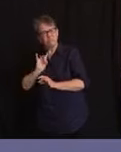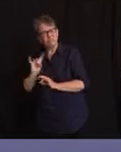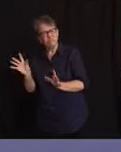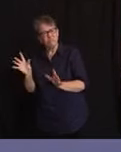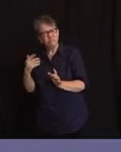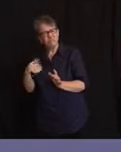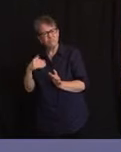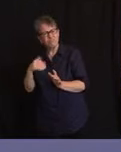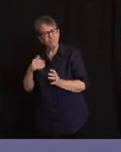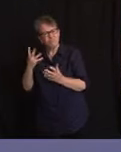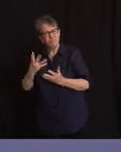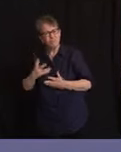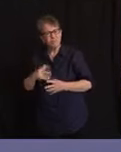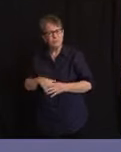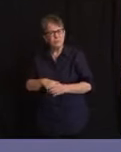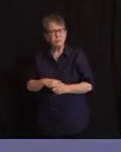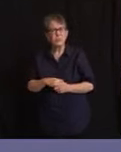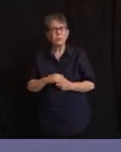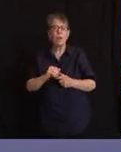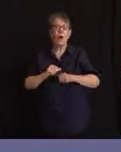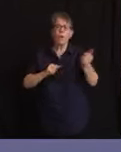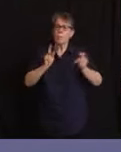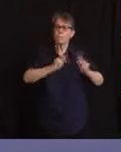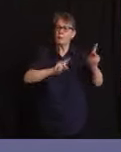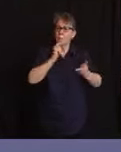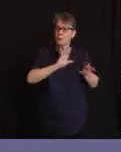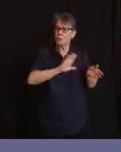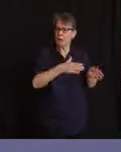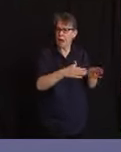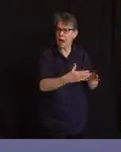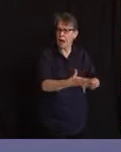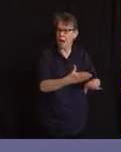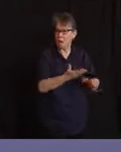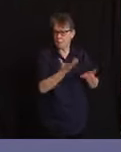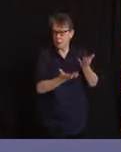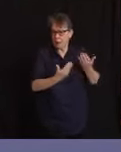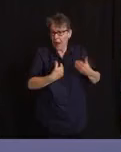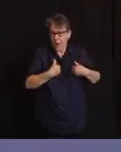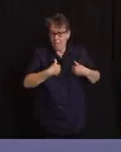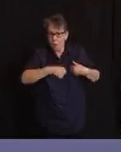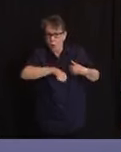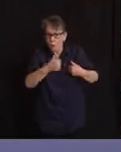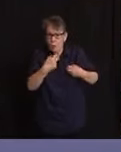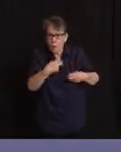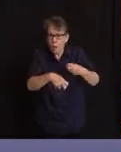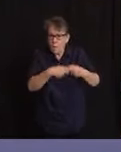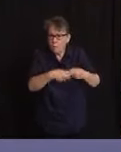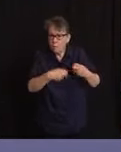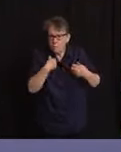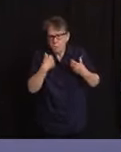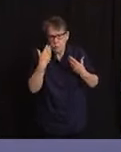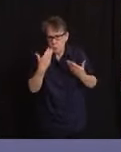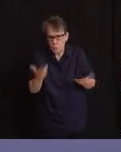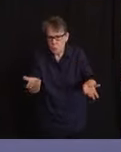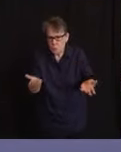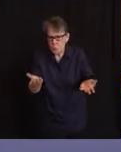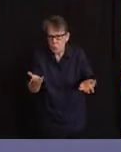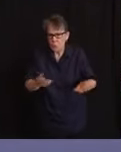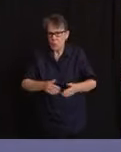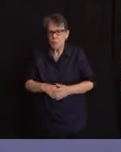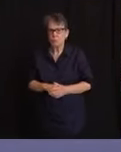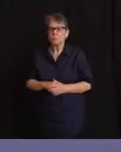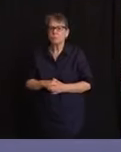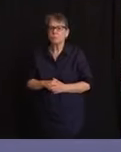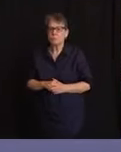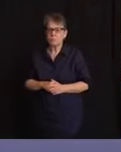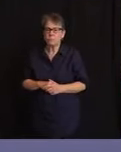condition. That just is the 1,442 folks that you've got we've looked at. visibility into. Yeah. Okay, thank you. Sam, back to you. Awesome. Thank